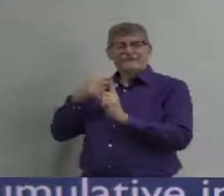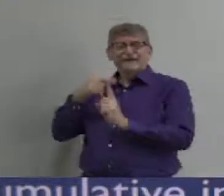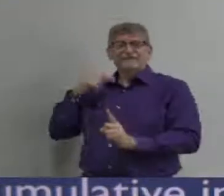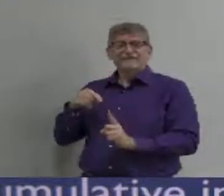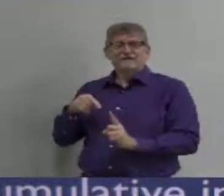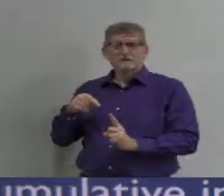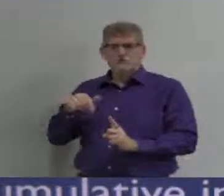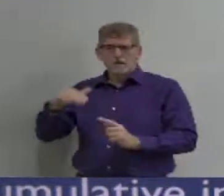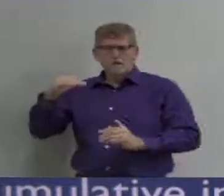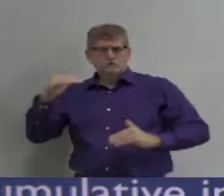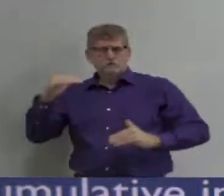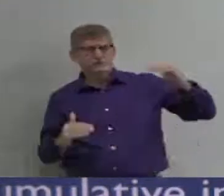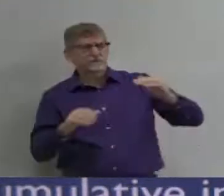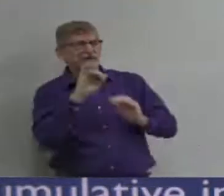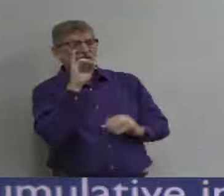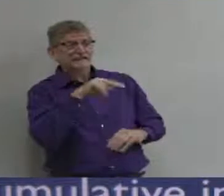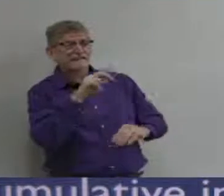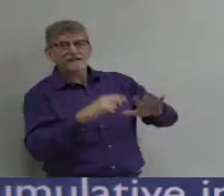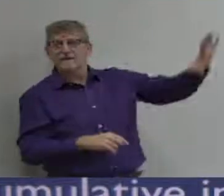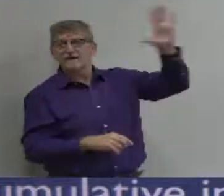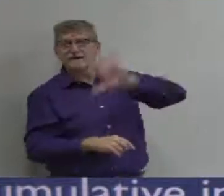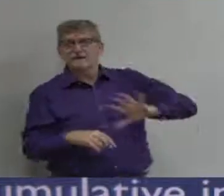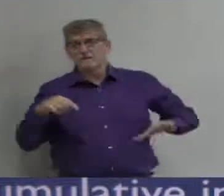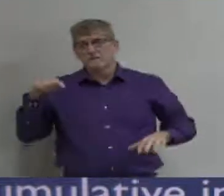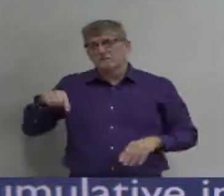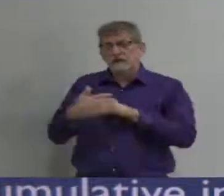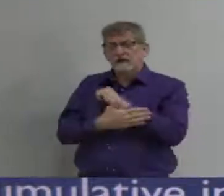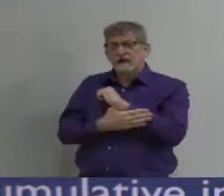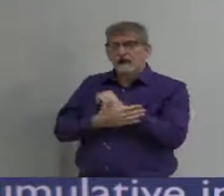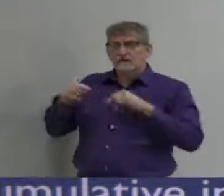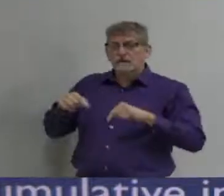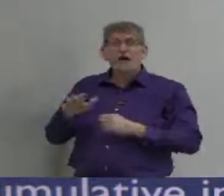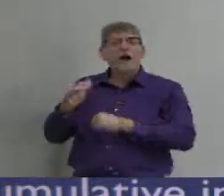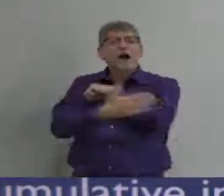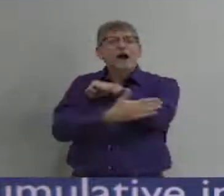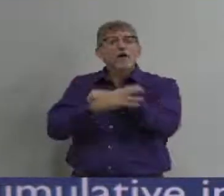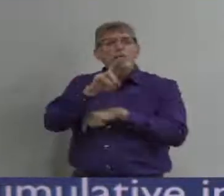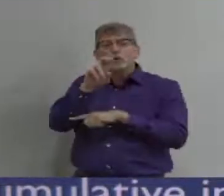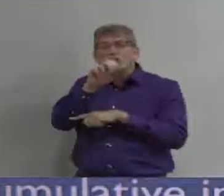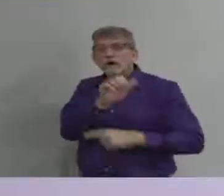lower than the country as a whole, which is sitting at 4.1%.